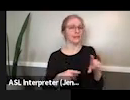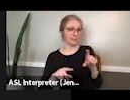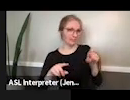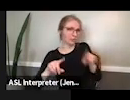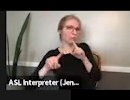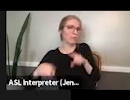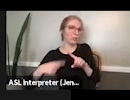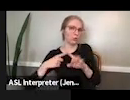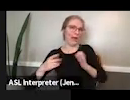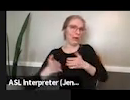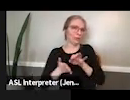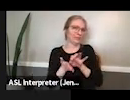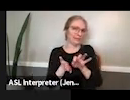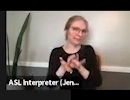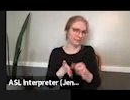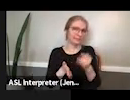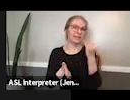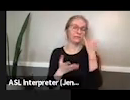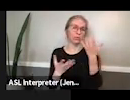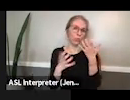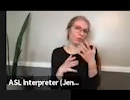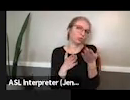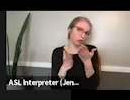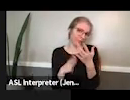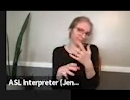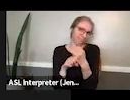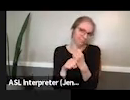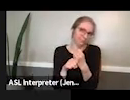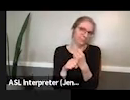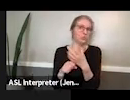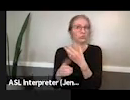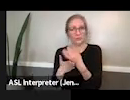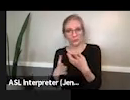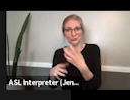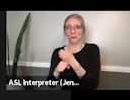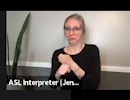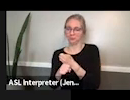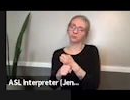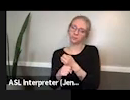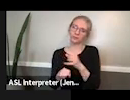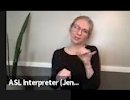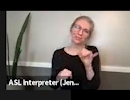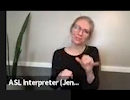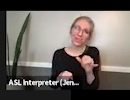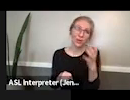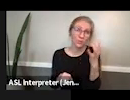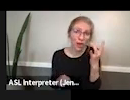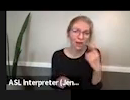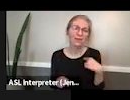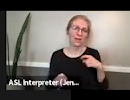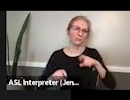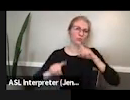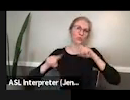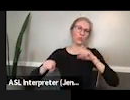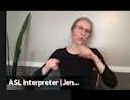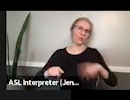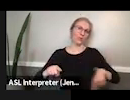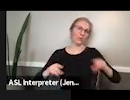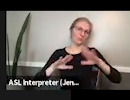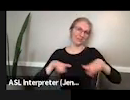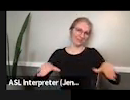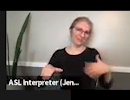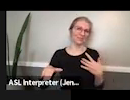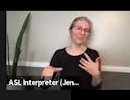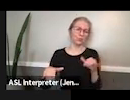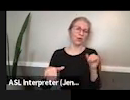census to receive the services and resources. That's strictly just because I have to report those kids, and that